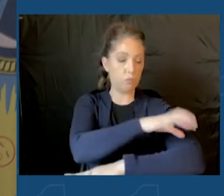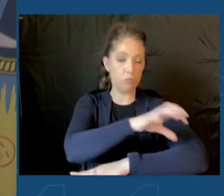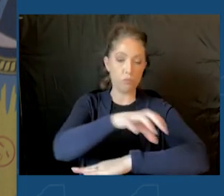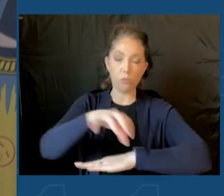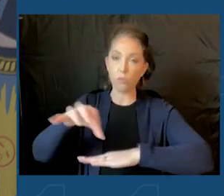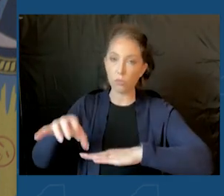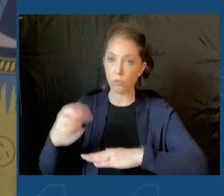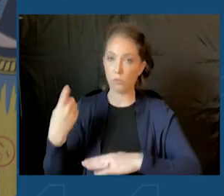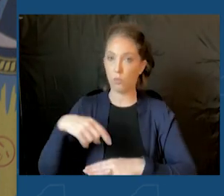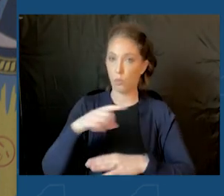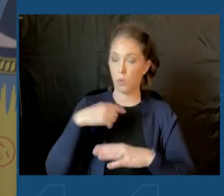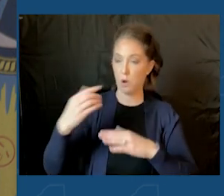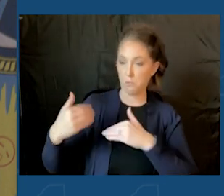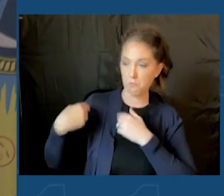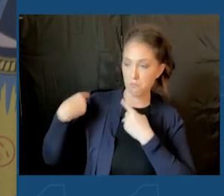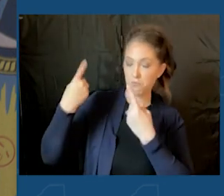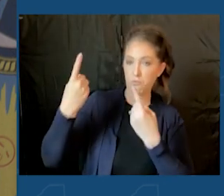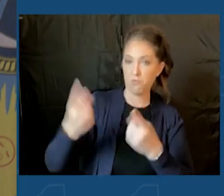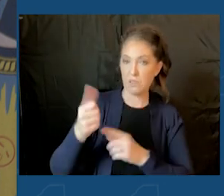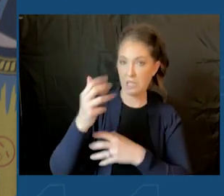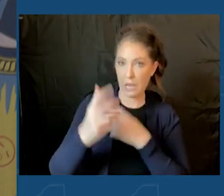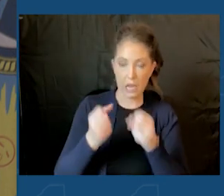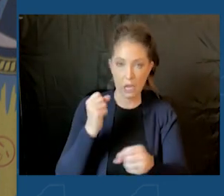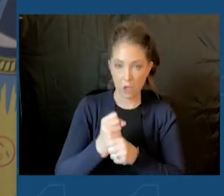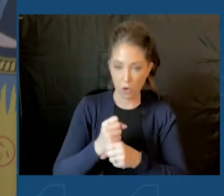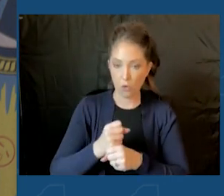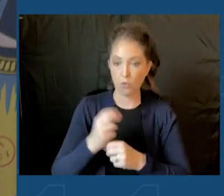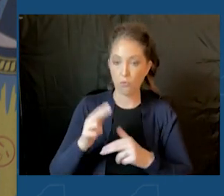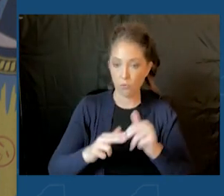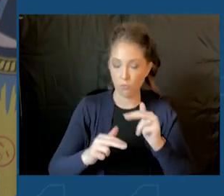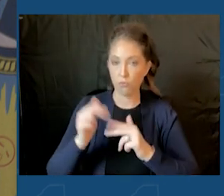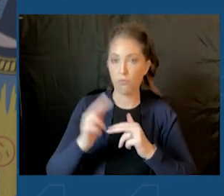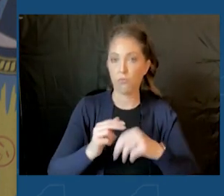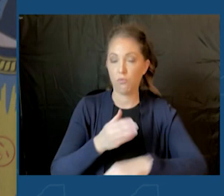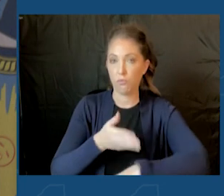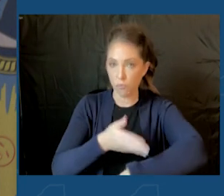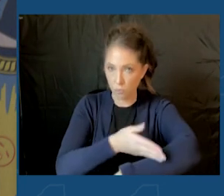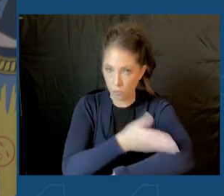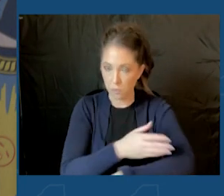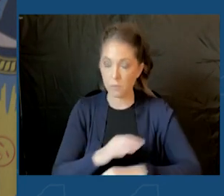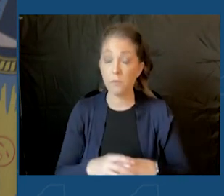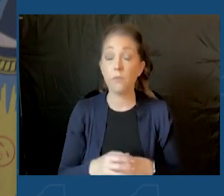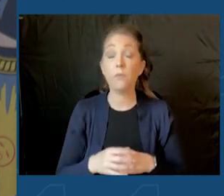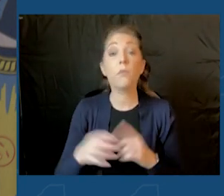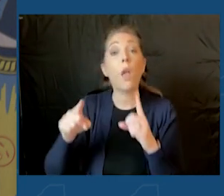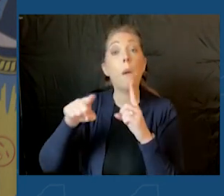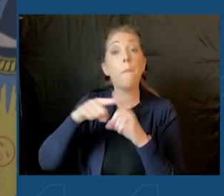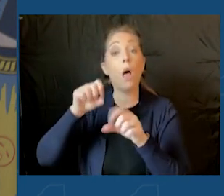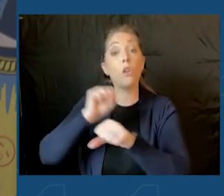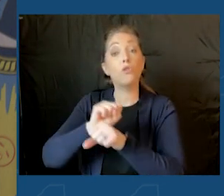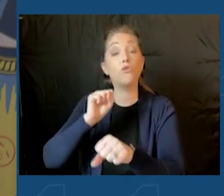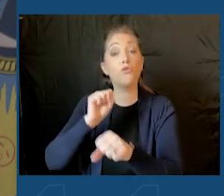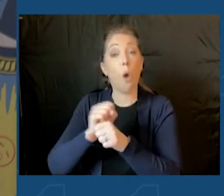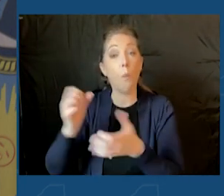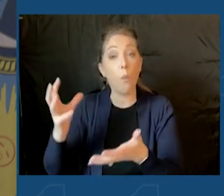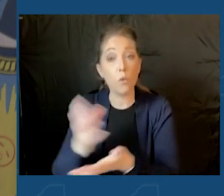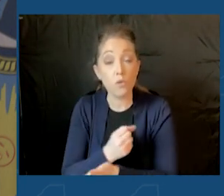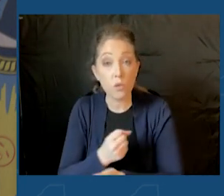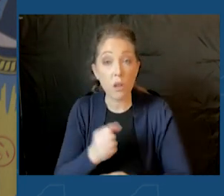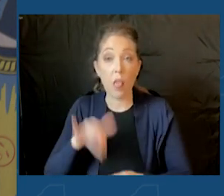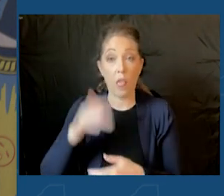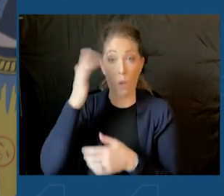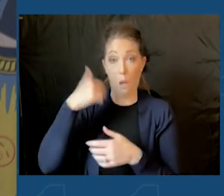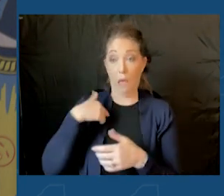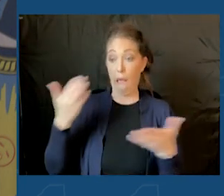over the last decade. But also there's a jobs component. We think about one of the reasons I've been here so much on Long Island, announcing